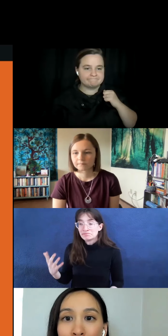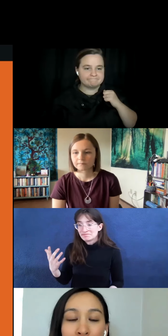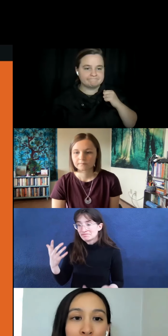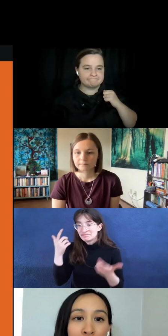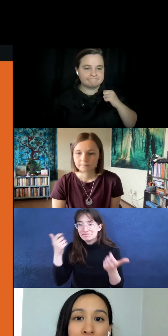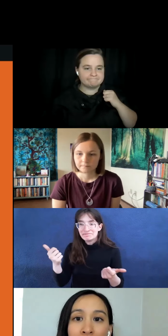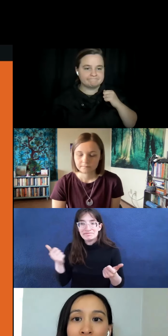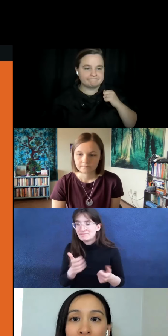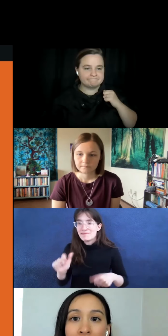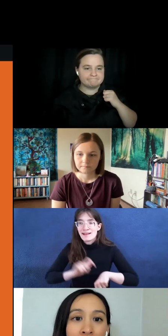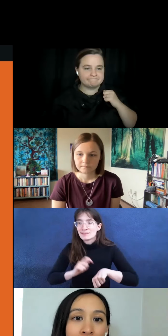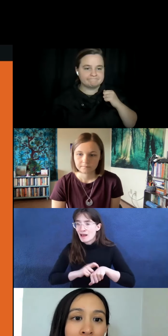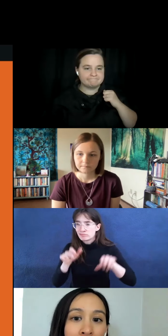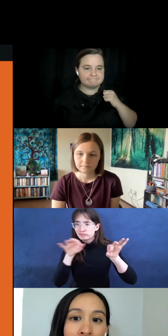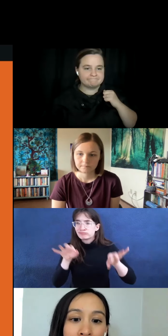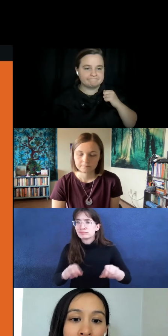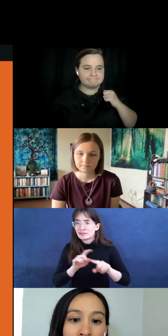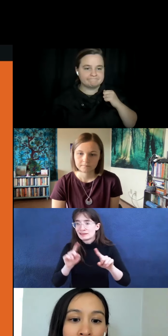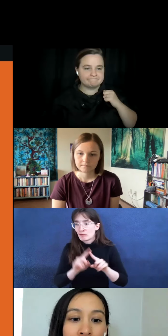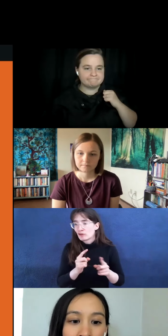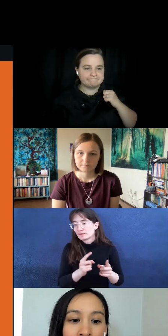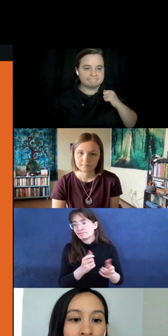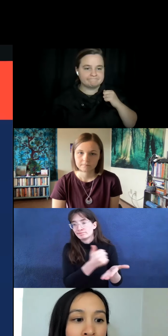anytime as we're going over the different interventions.